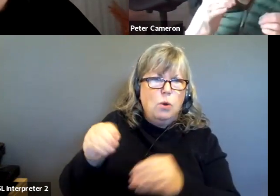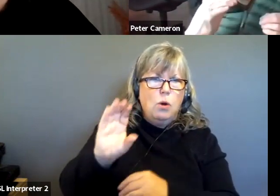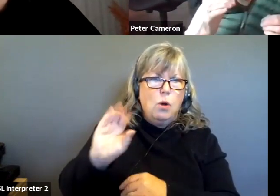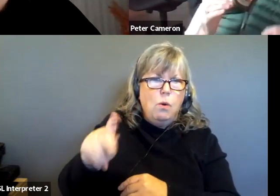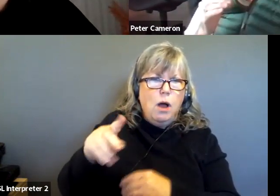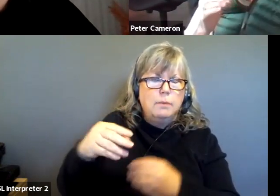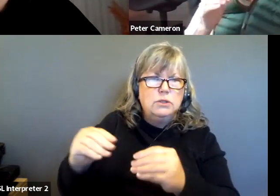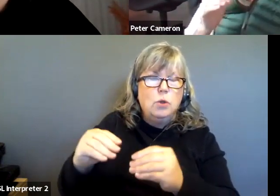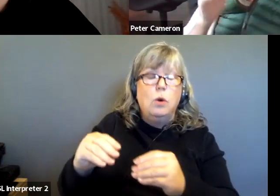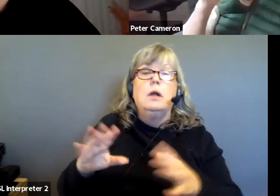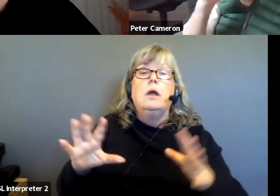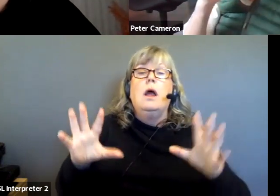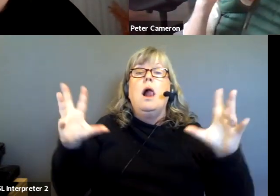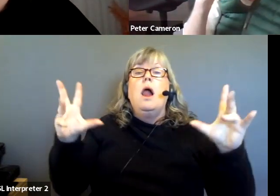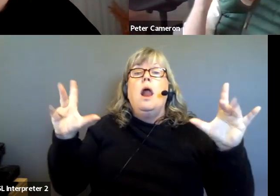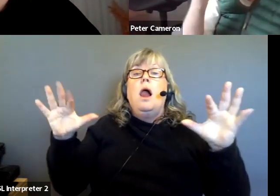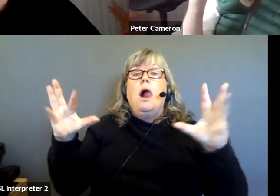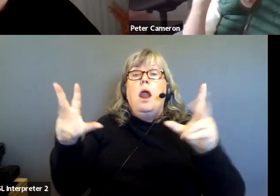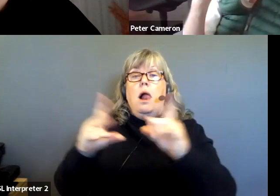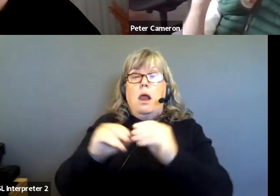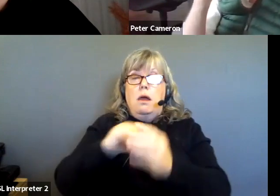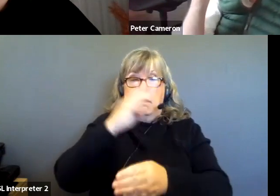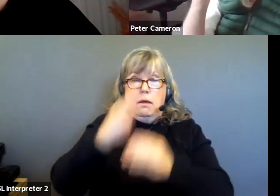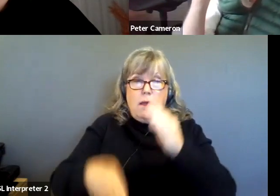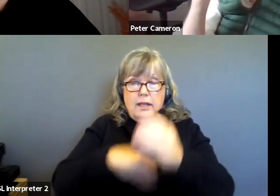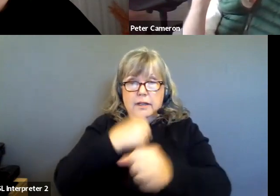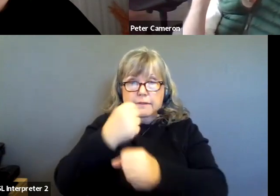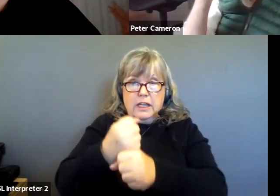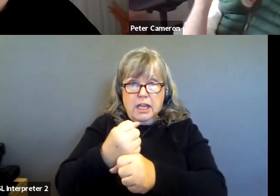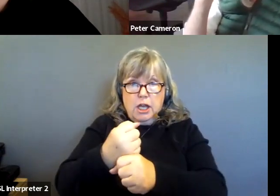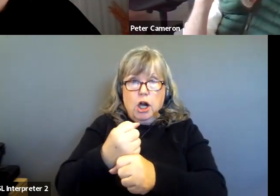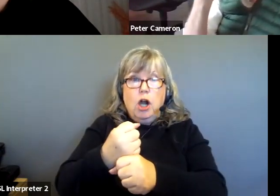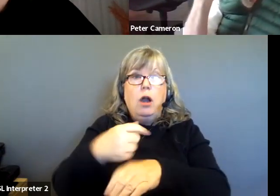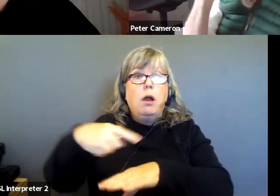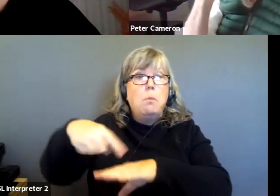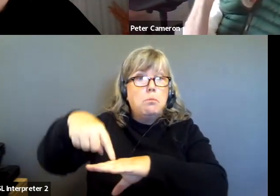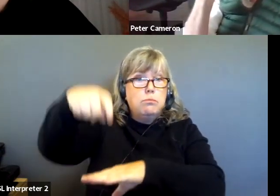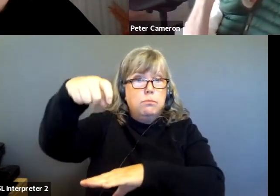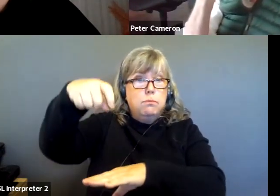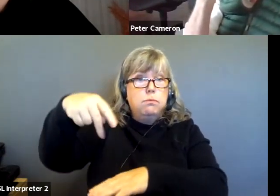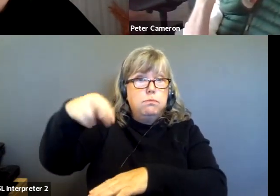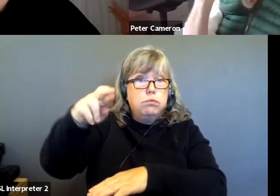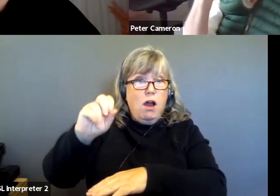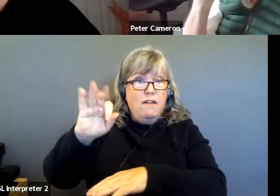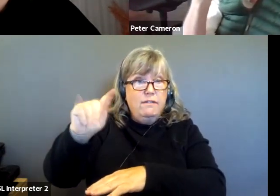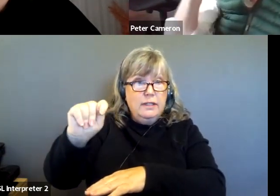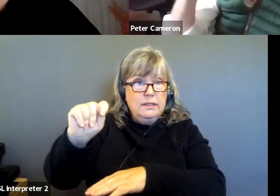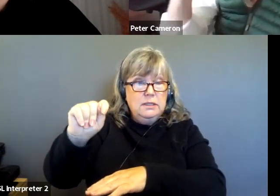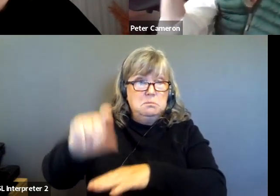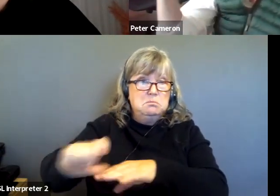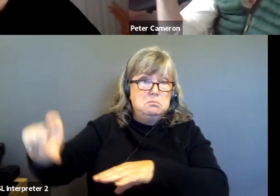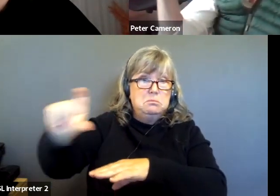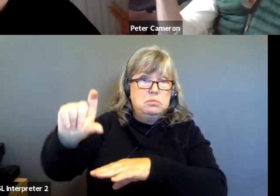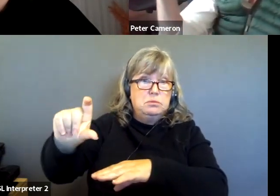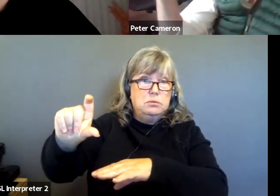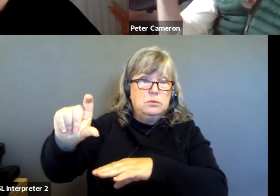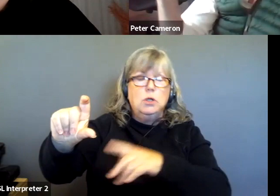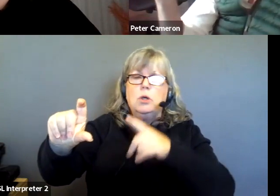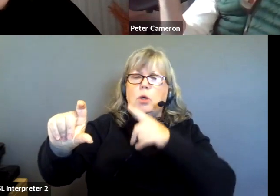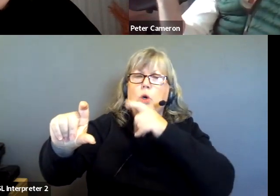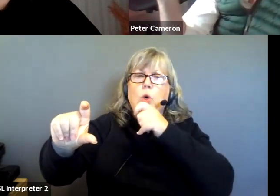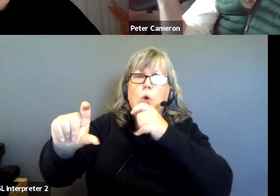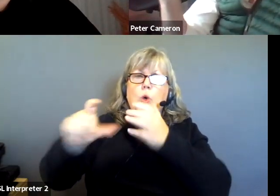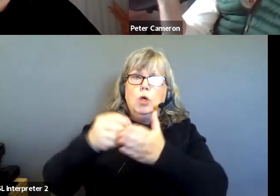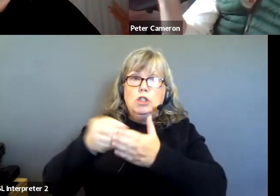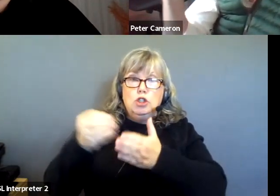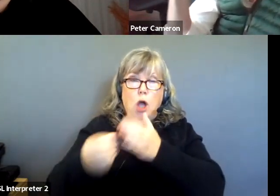end of the year, when and hopefully there is a profit, then the percentage, the person who shopped more